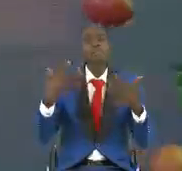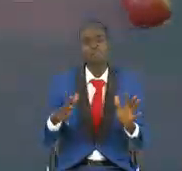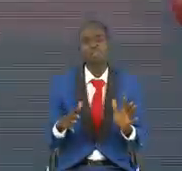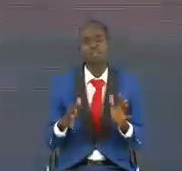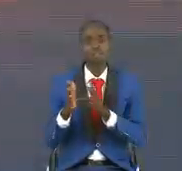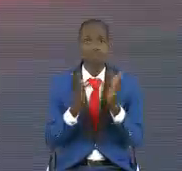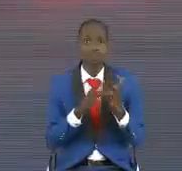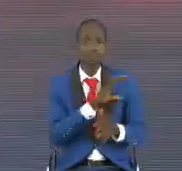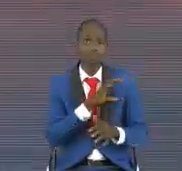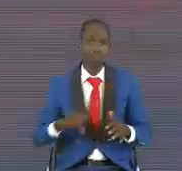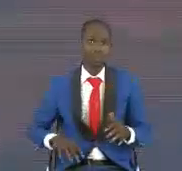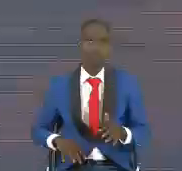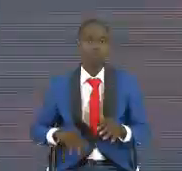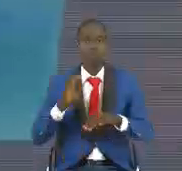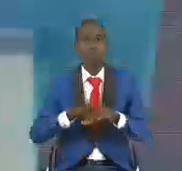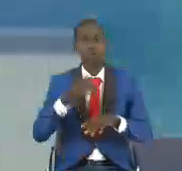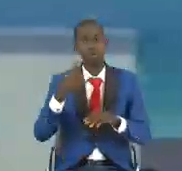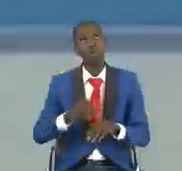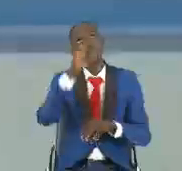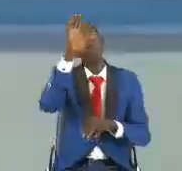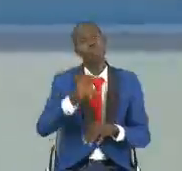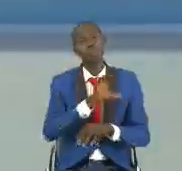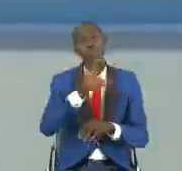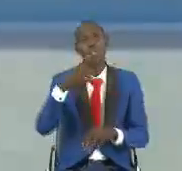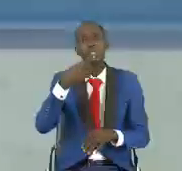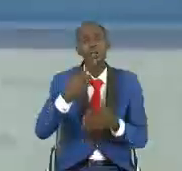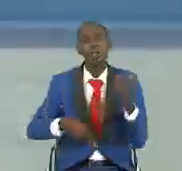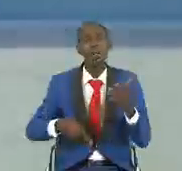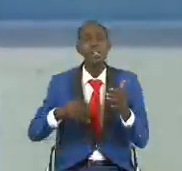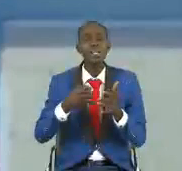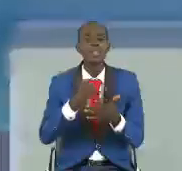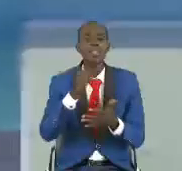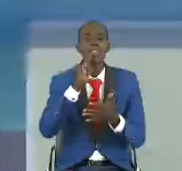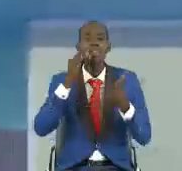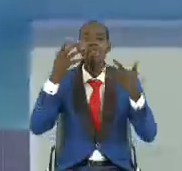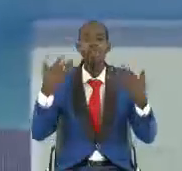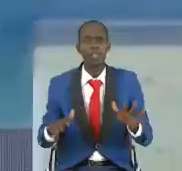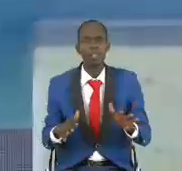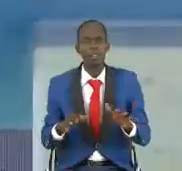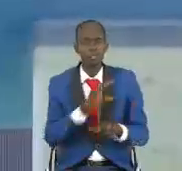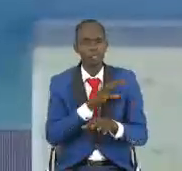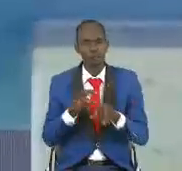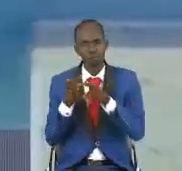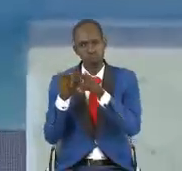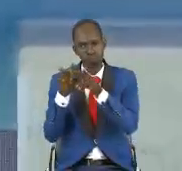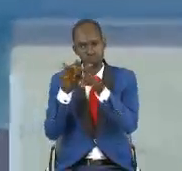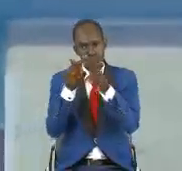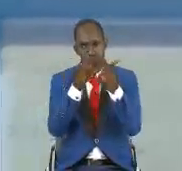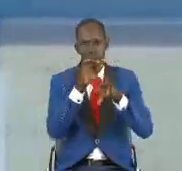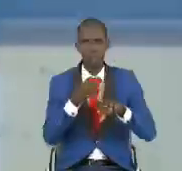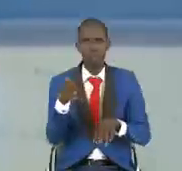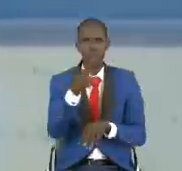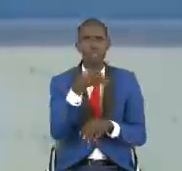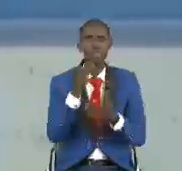Christ on the cross said, "It is finished." He looked at you and he said, "Your